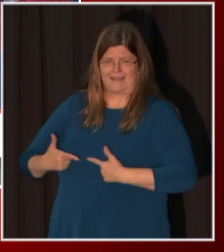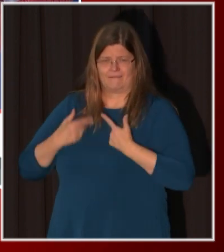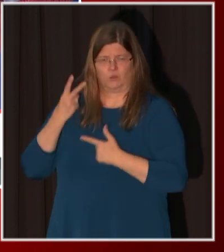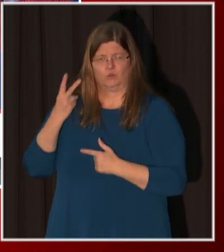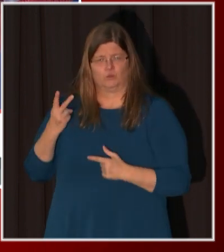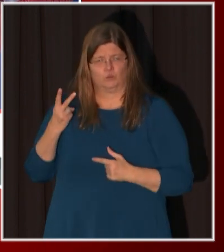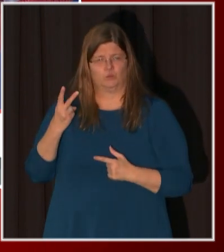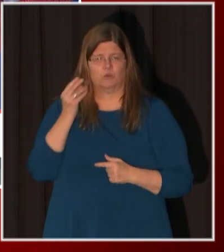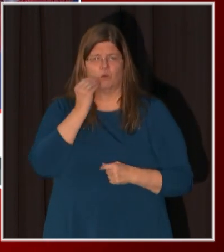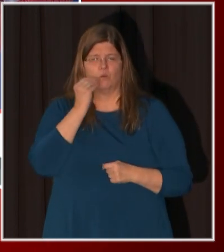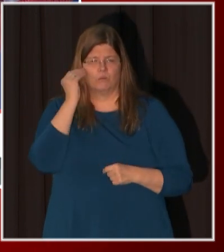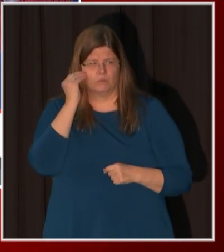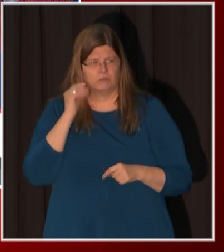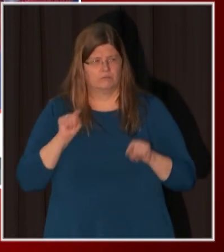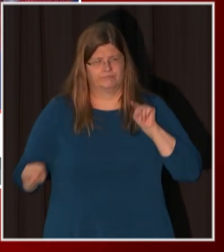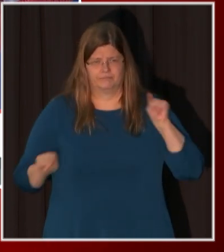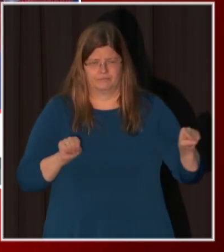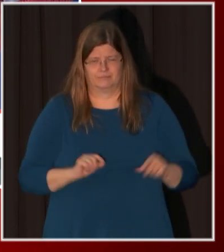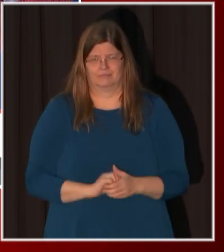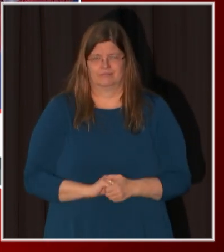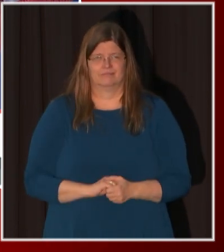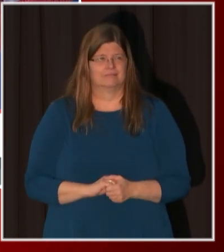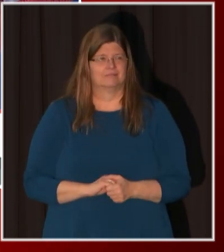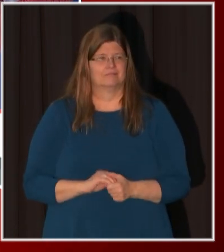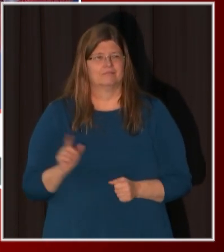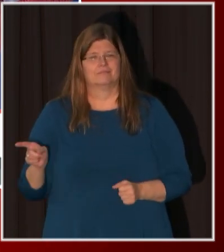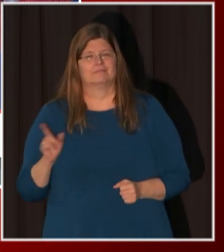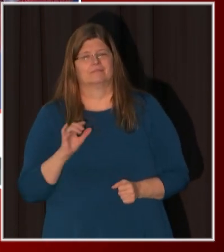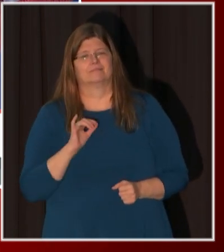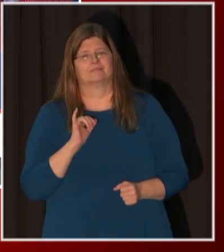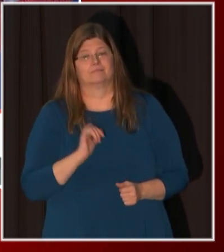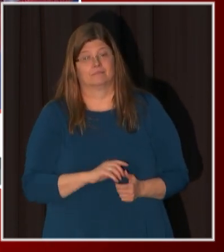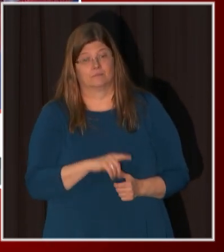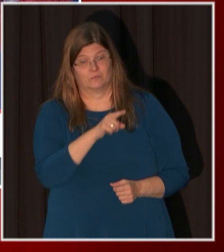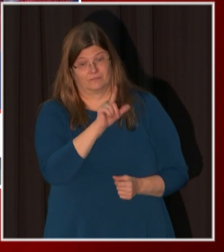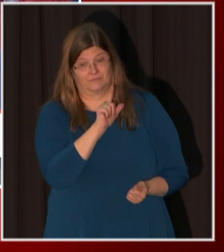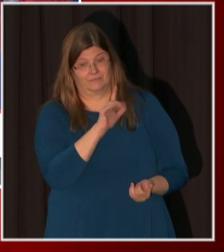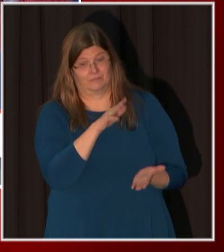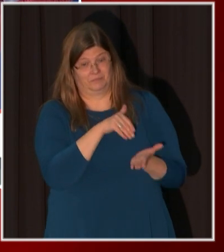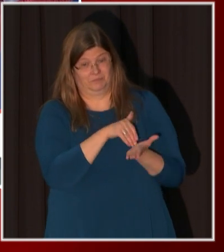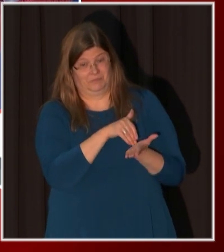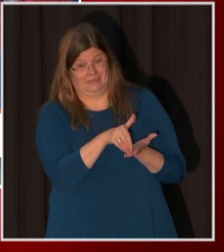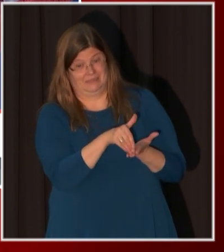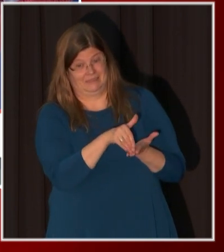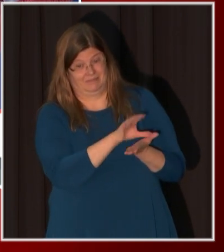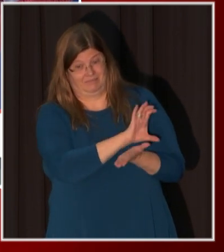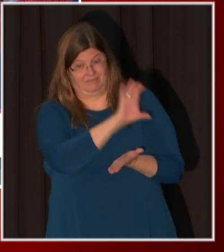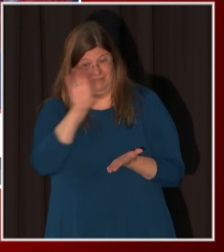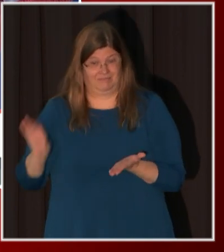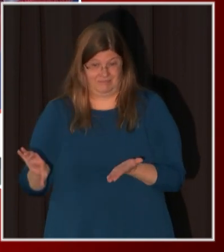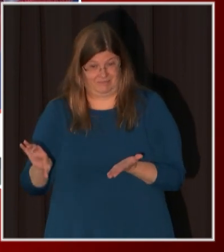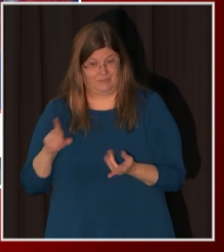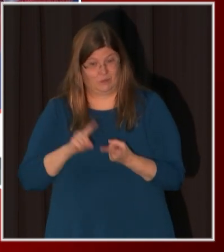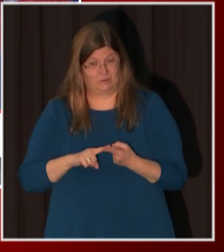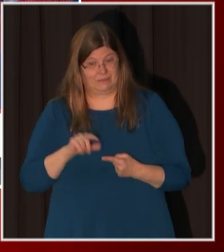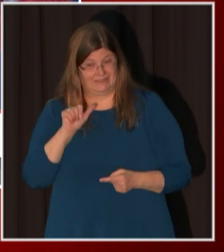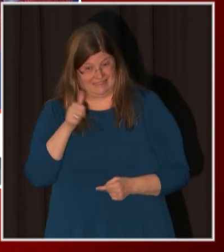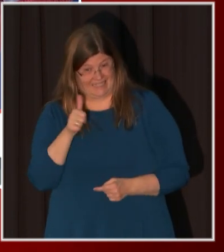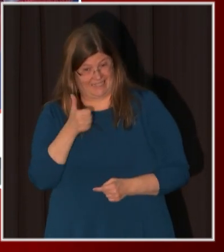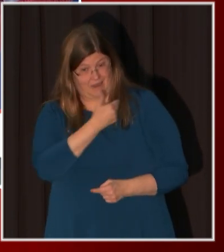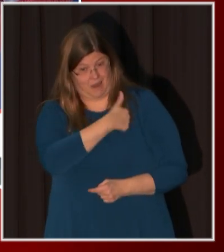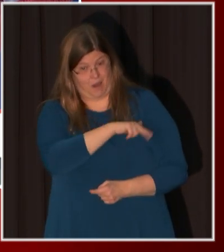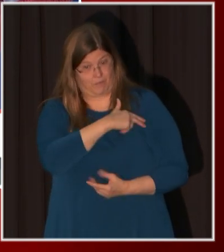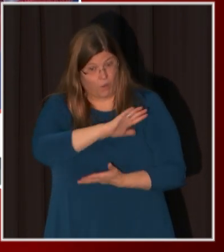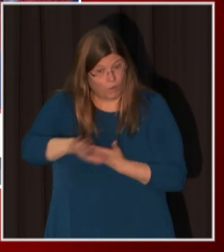Yes. Mr. Mayor, you mentioned you're splitting $25 million amongst 10 hospitals. Are they all in the city? Yes. They are.